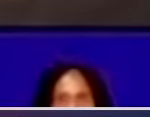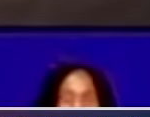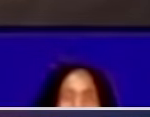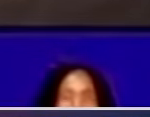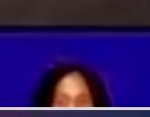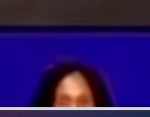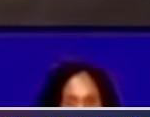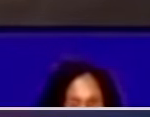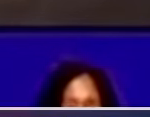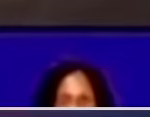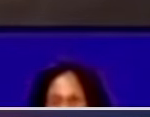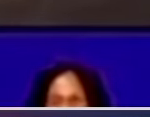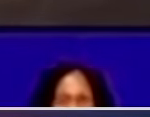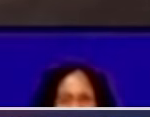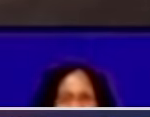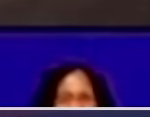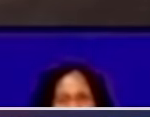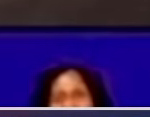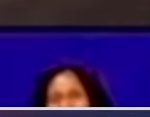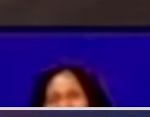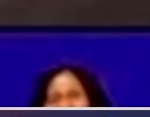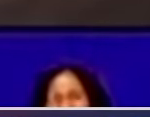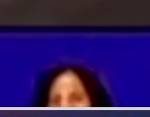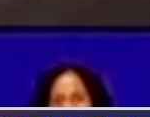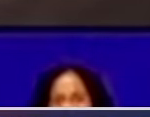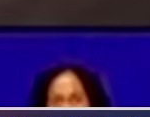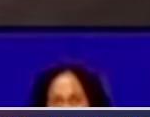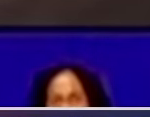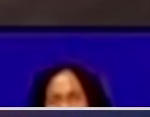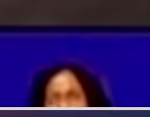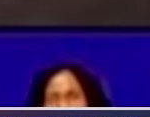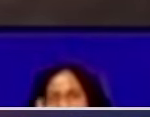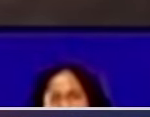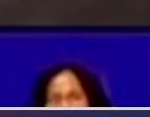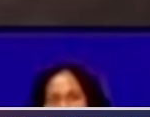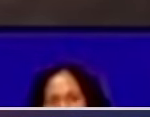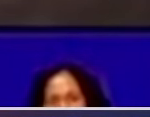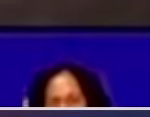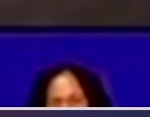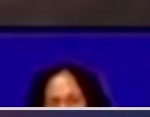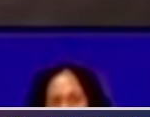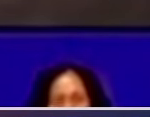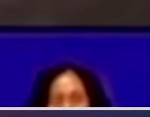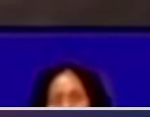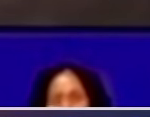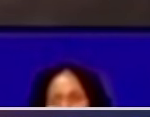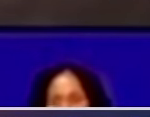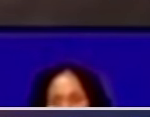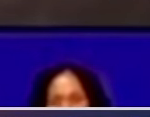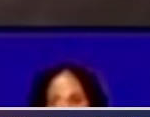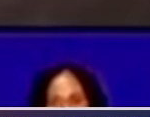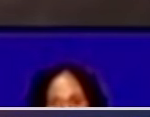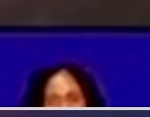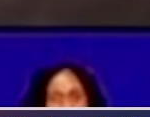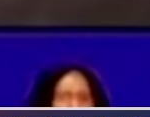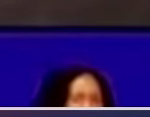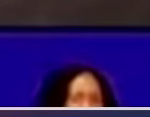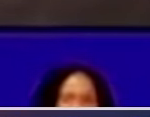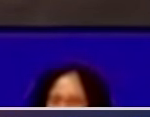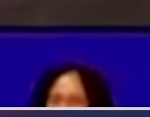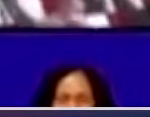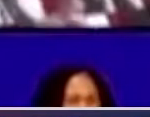Your appointments like Sipho Nkosi, Mavuso Mzimang and Daniel Manele to do the job of your cabinet says it